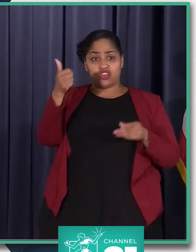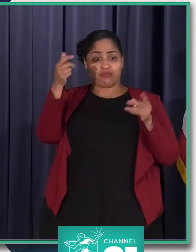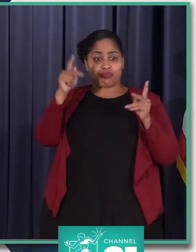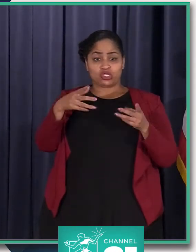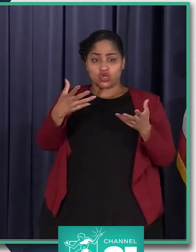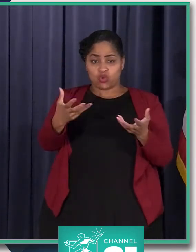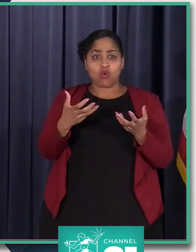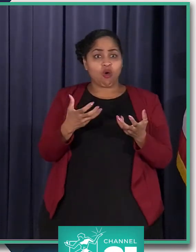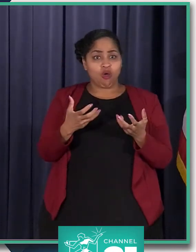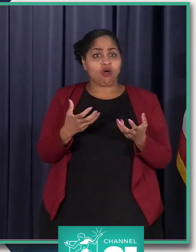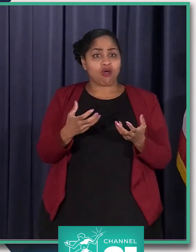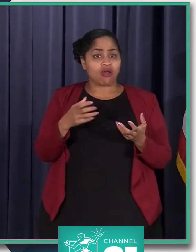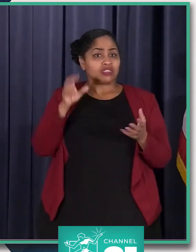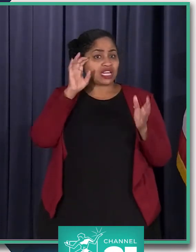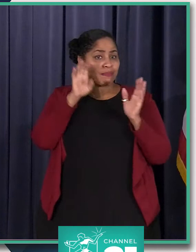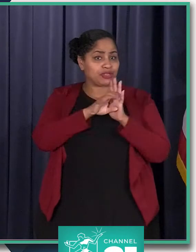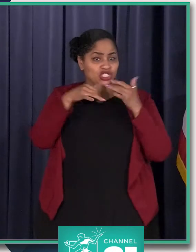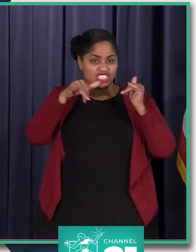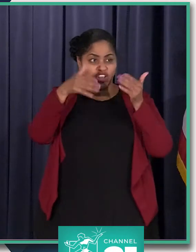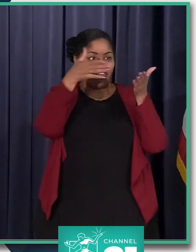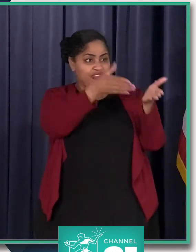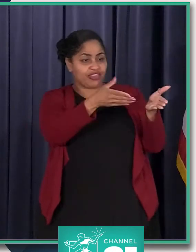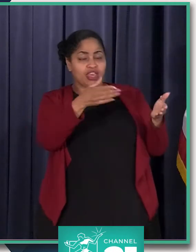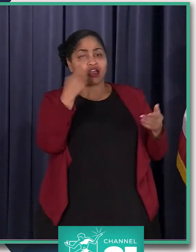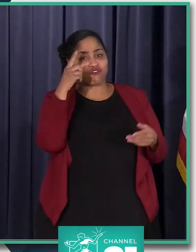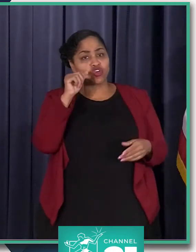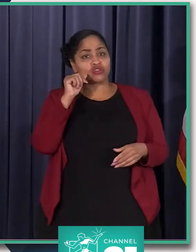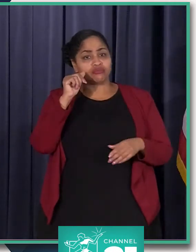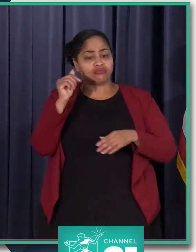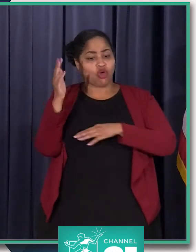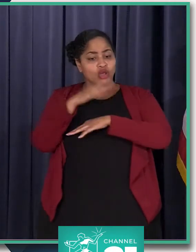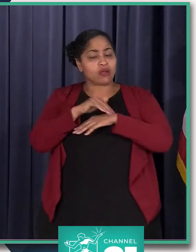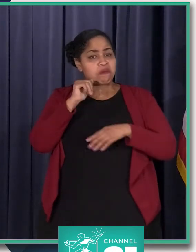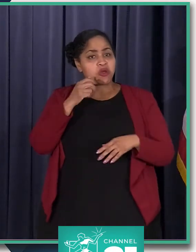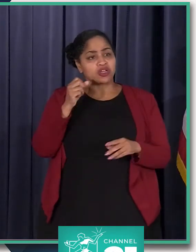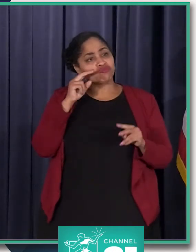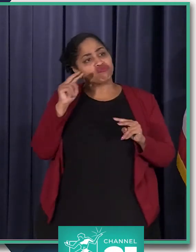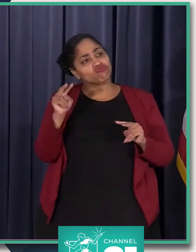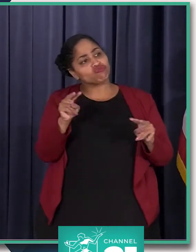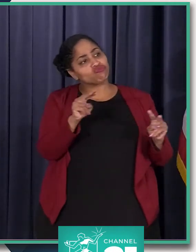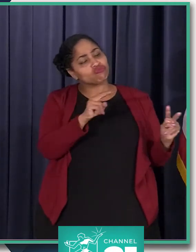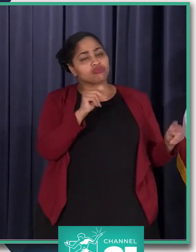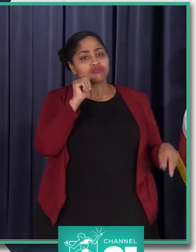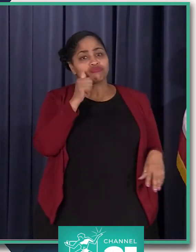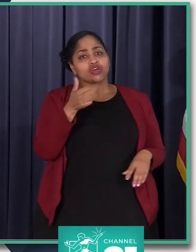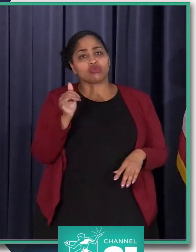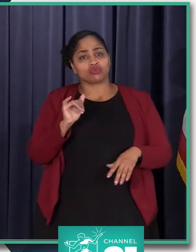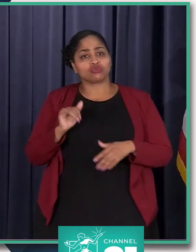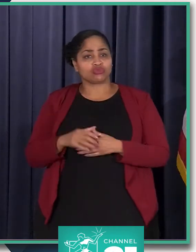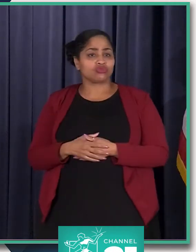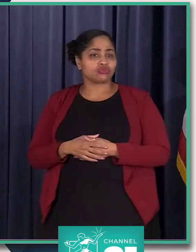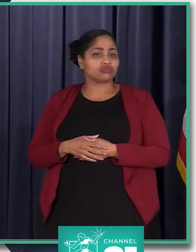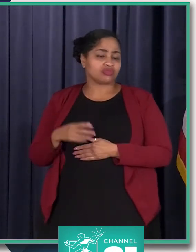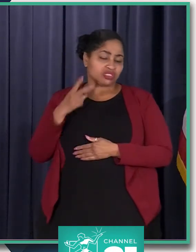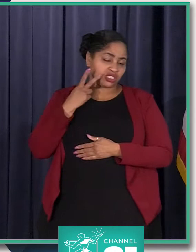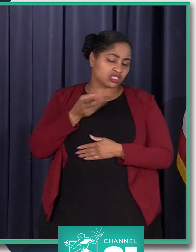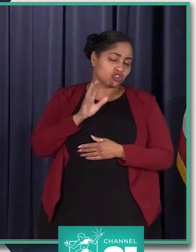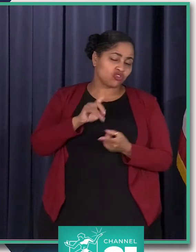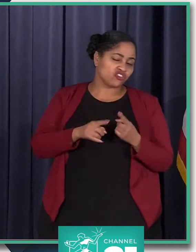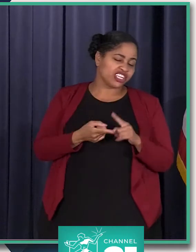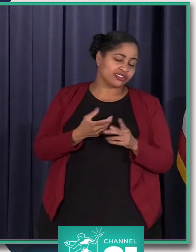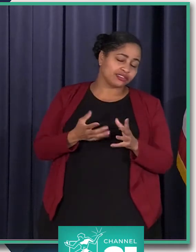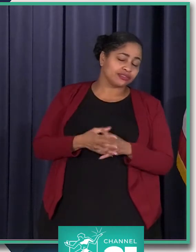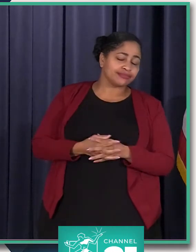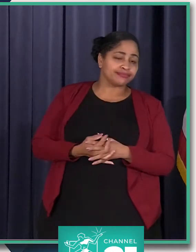to, the pictures are still up through tomorrow, so you could drive through and see them and get a chance to see your